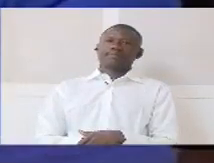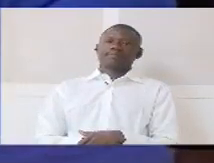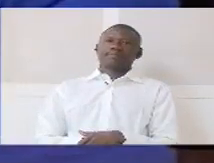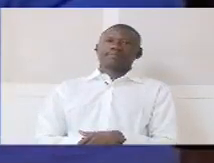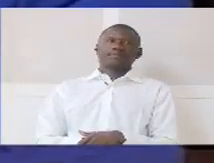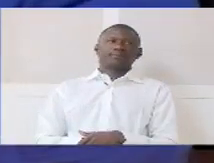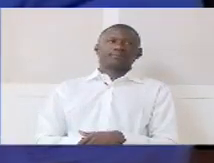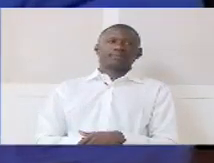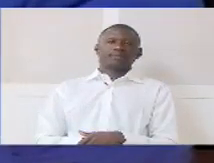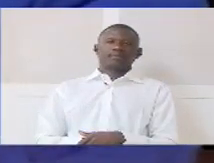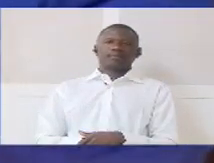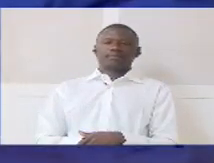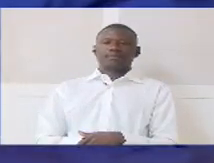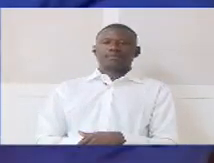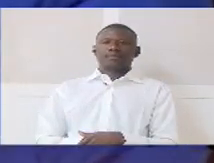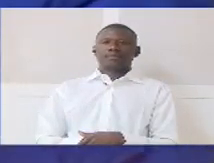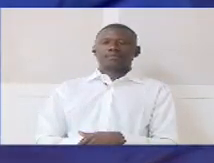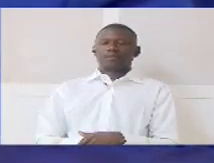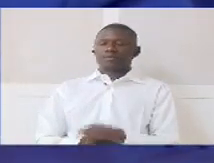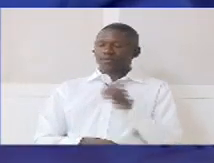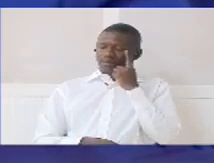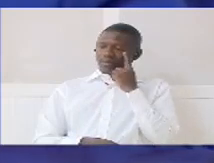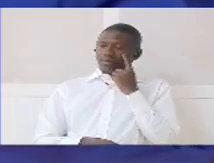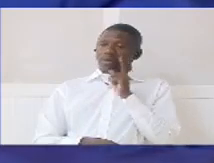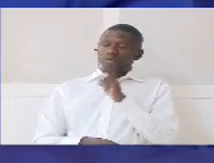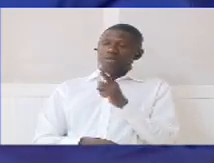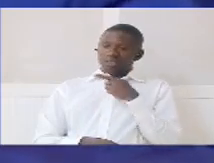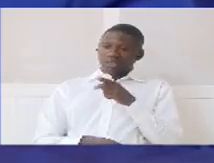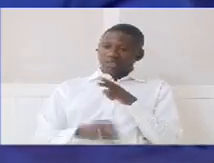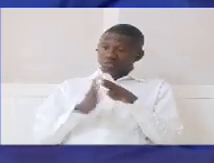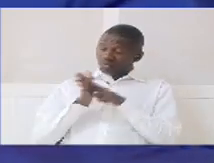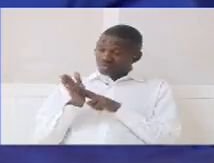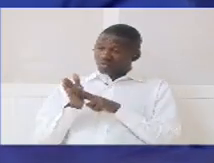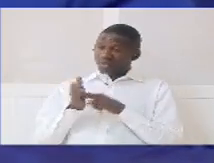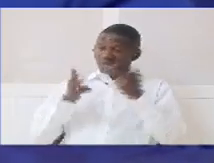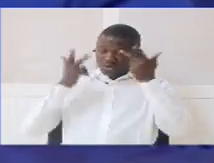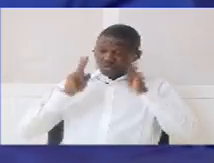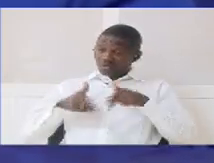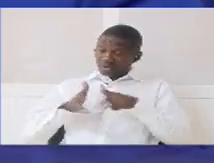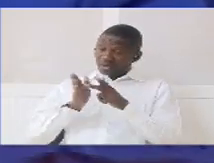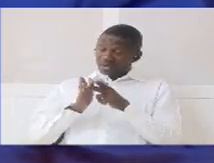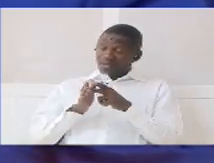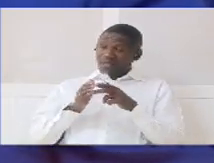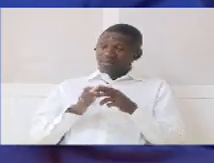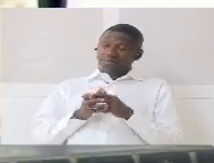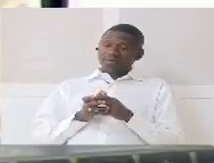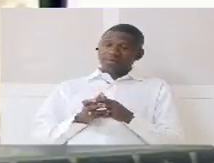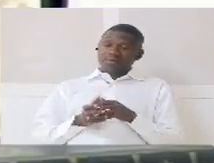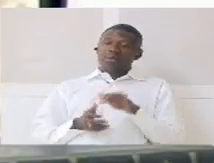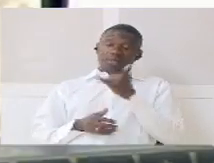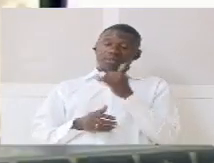But is that the order? Is that the rule that should? That's the rule. That's what is happening. What will be